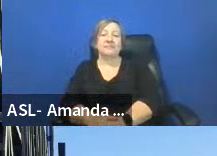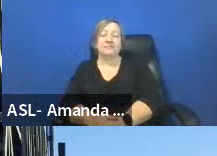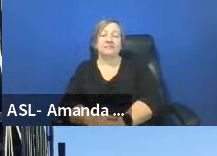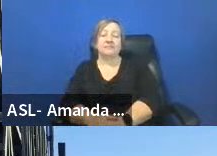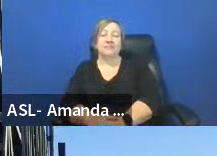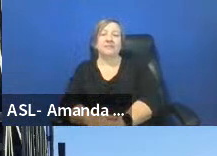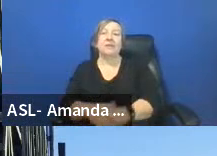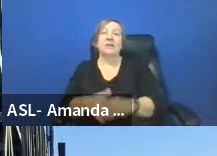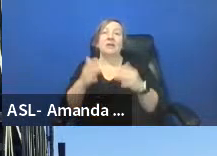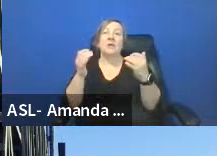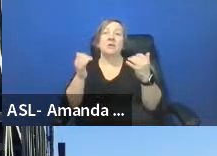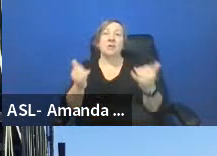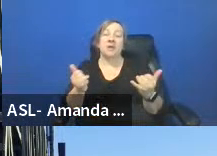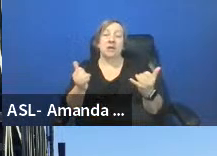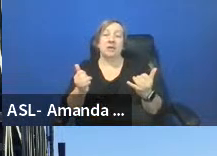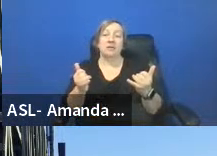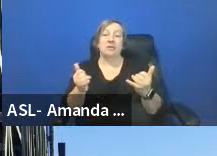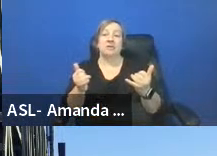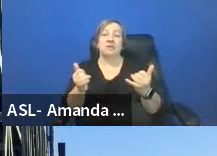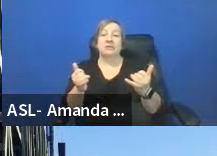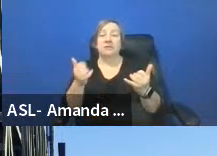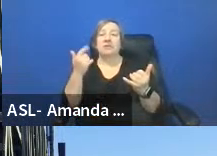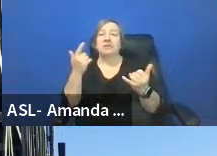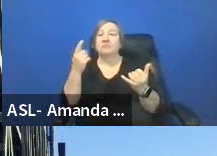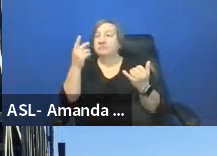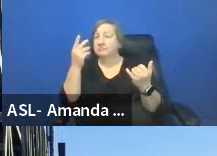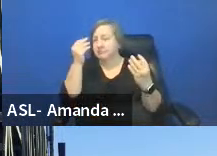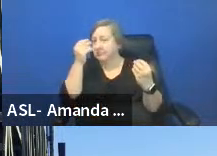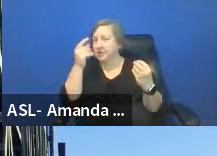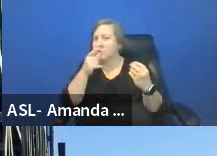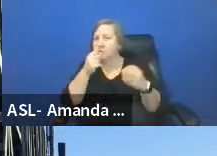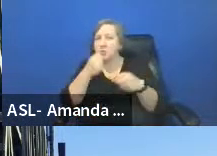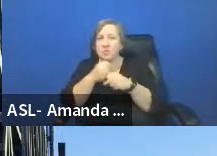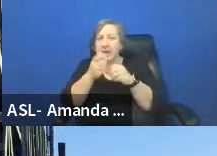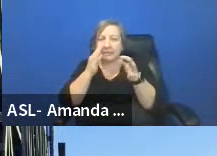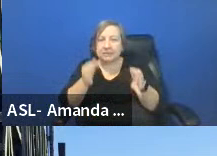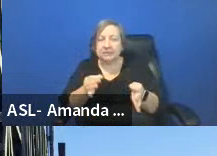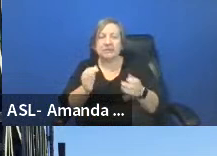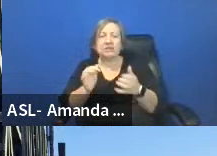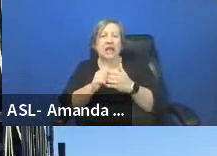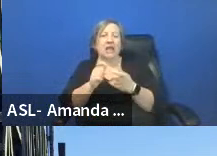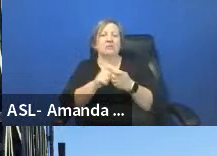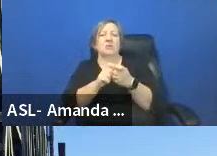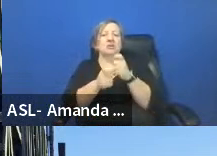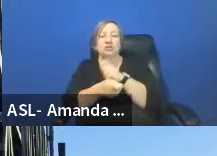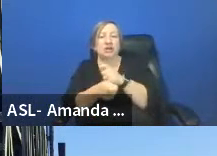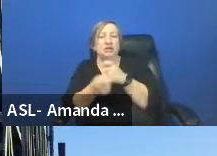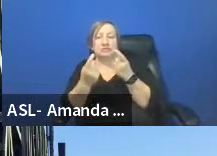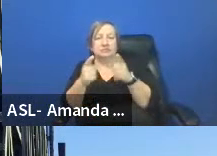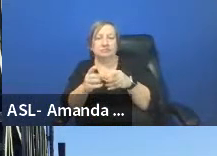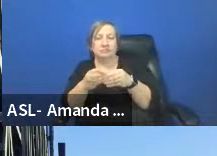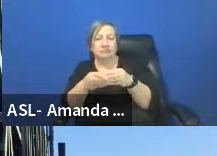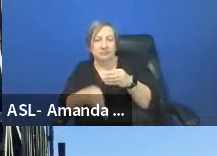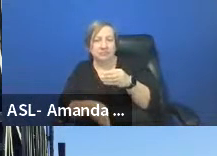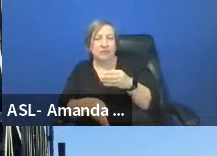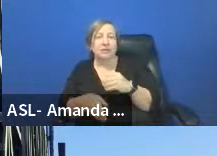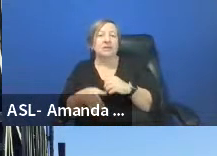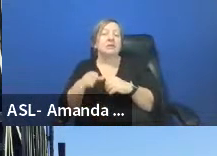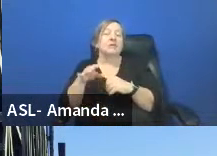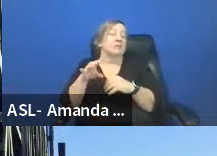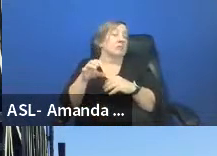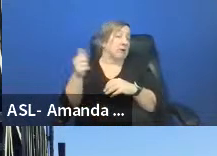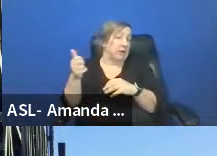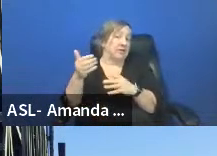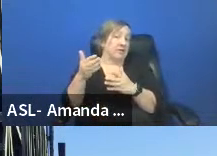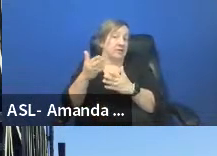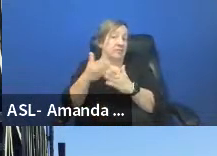So now we get to who makes the decision and how do I change the outcome? So this is another thing that